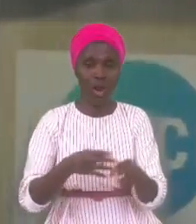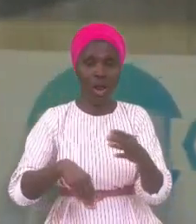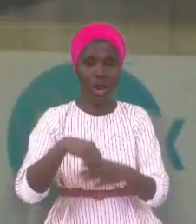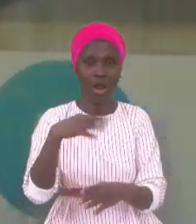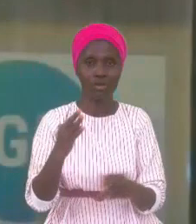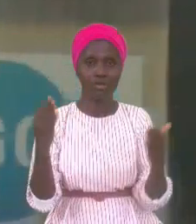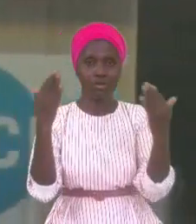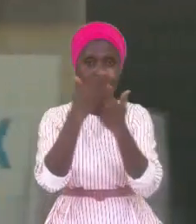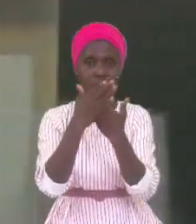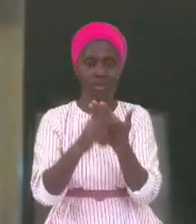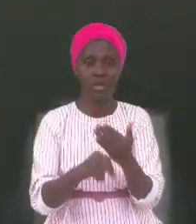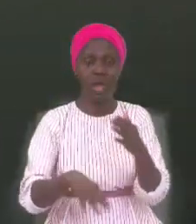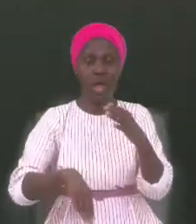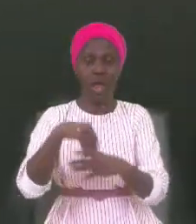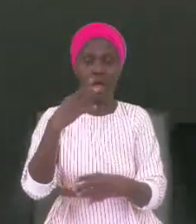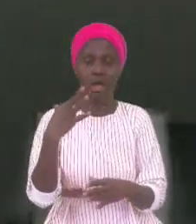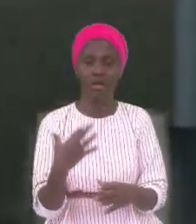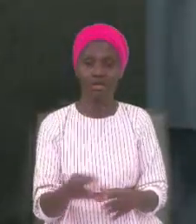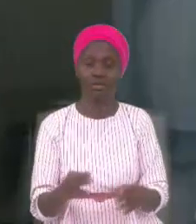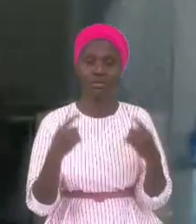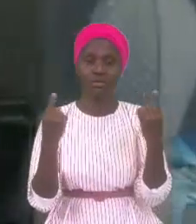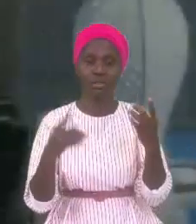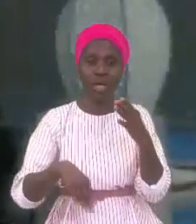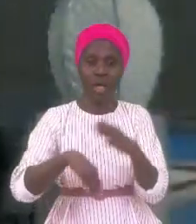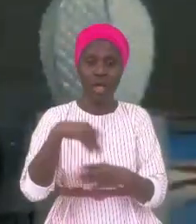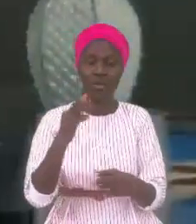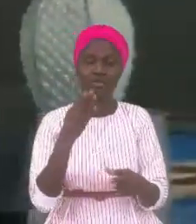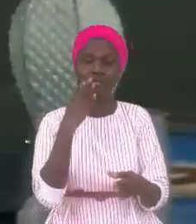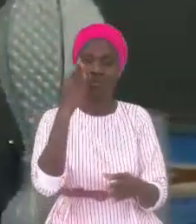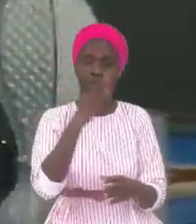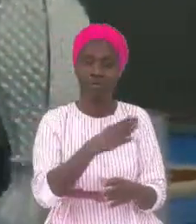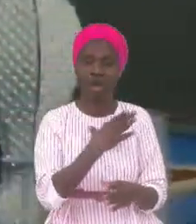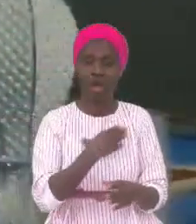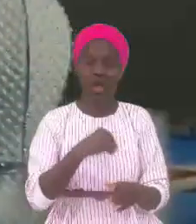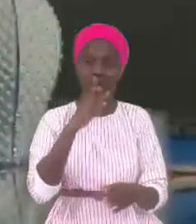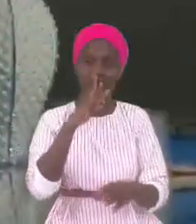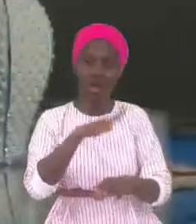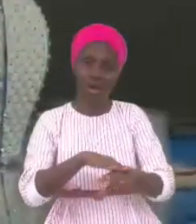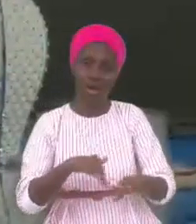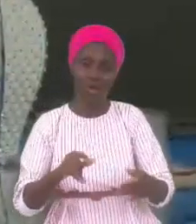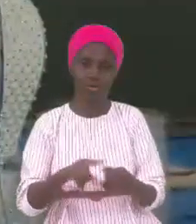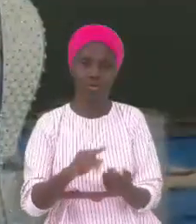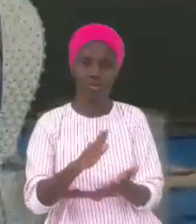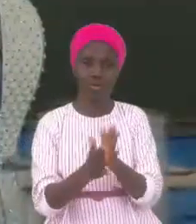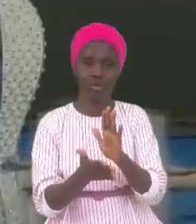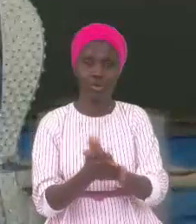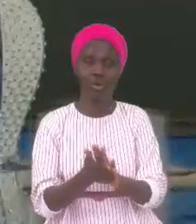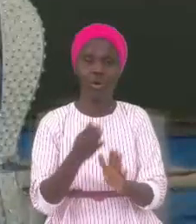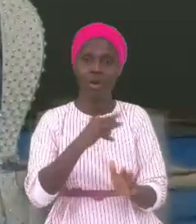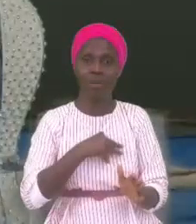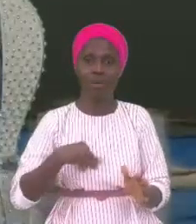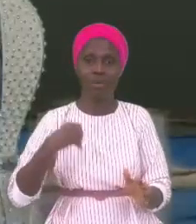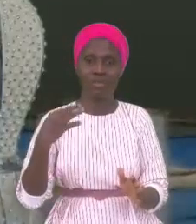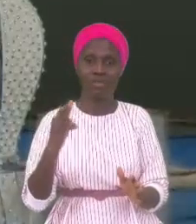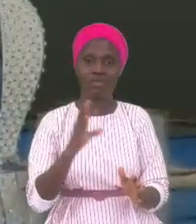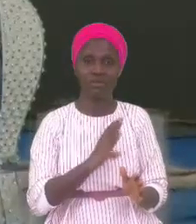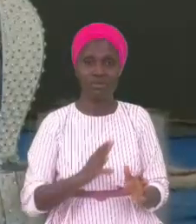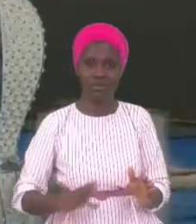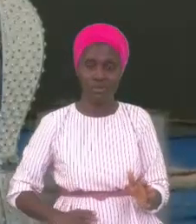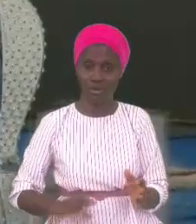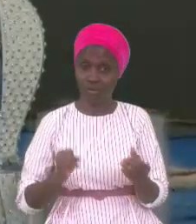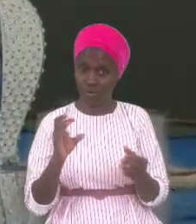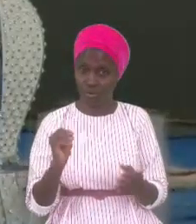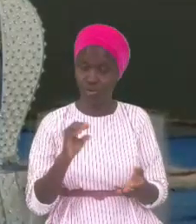sin, they're called out of evil, and they're called to become members of Christ. Son, number one, sons